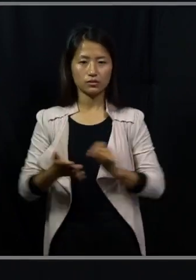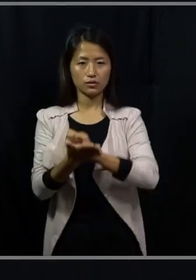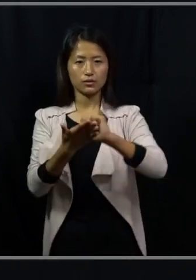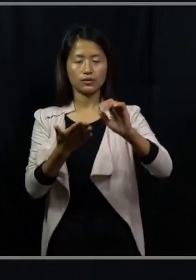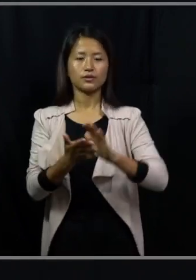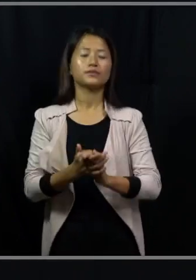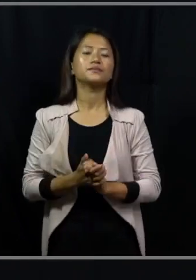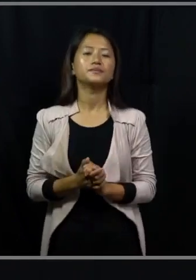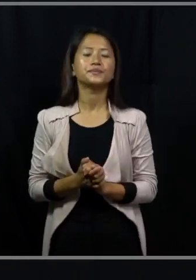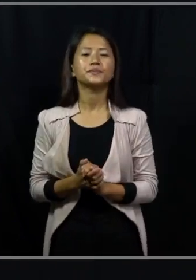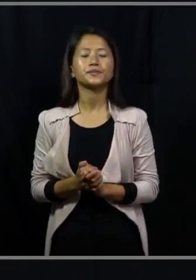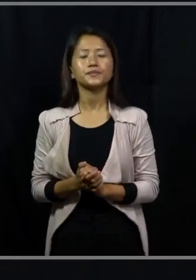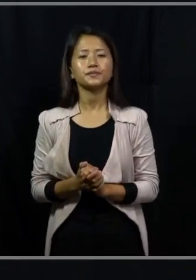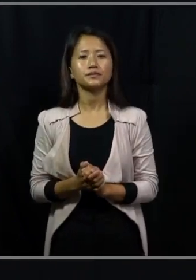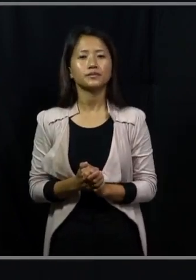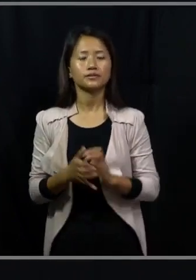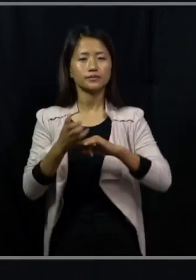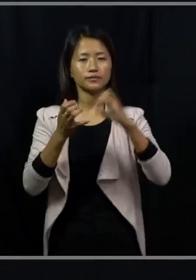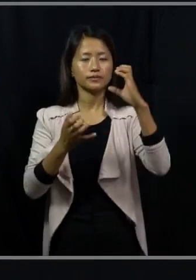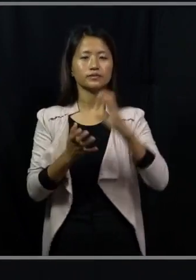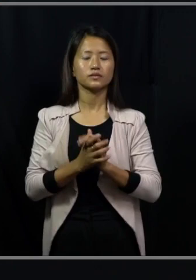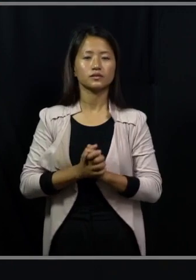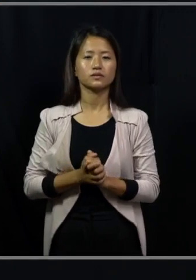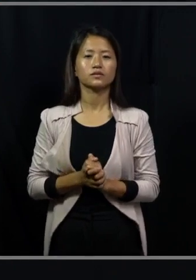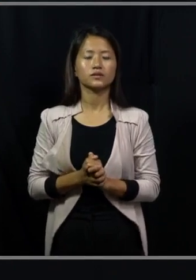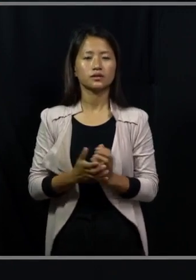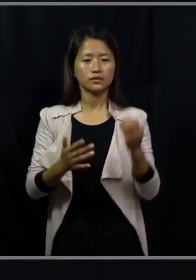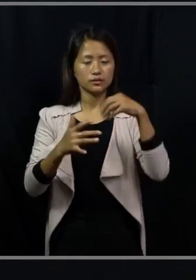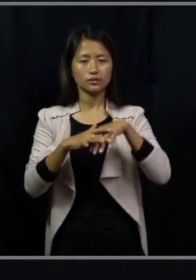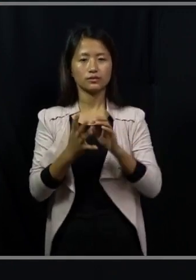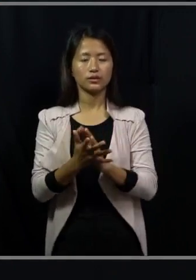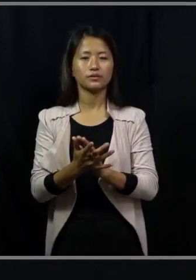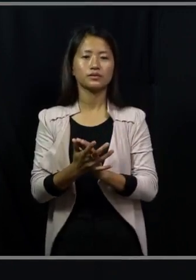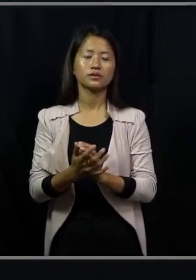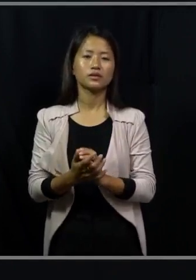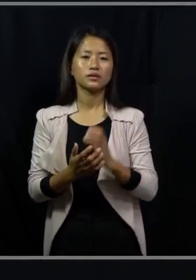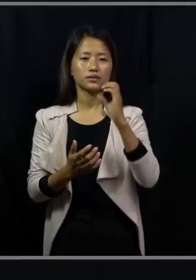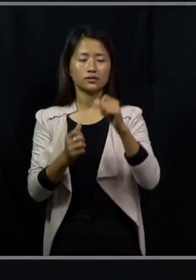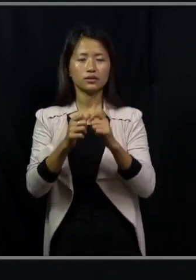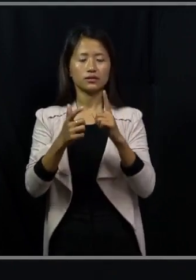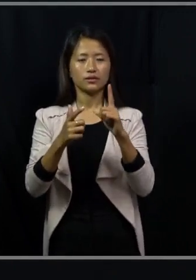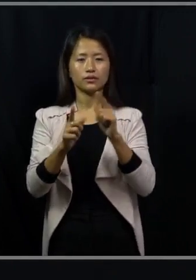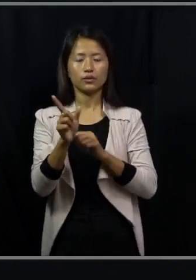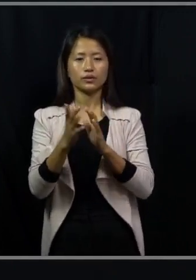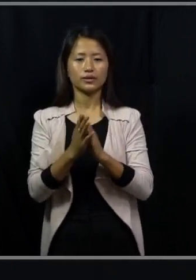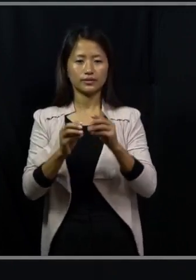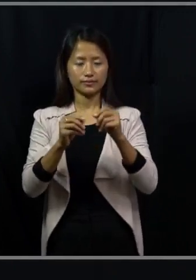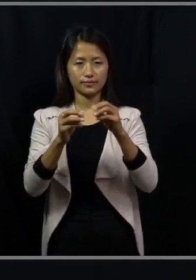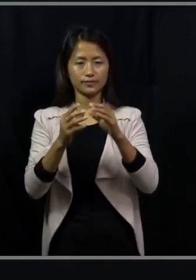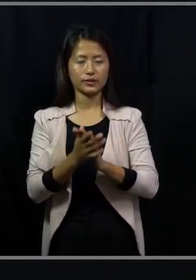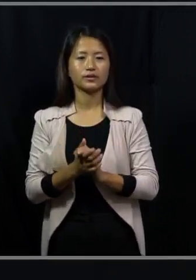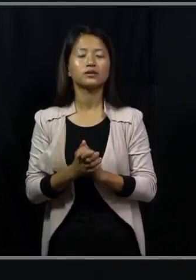also the signs, okay, the signs inscribed on the clay tablet consist of a